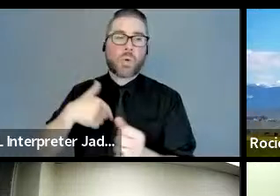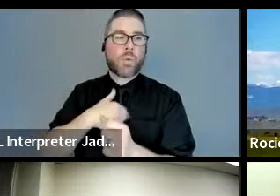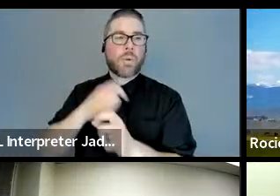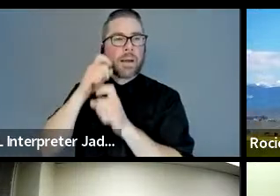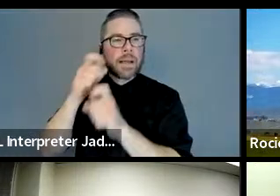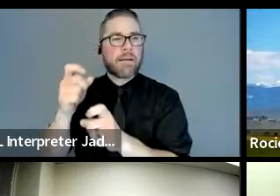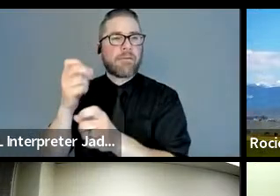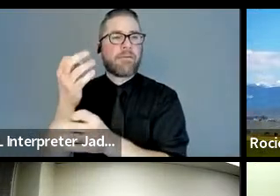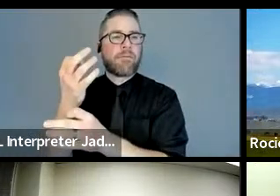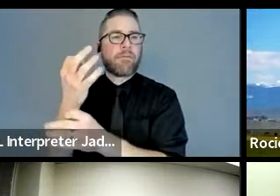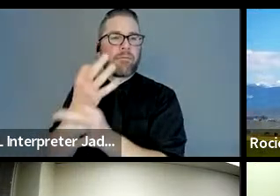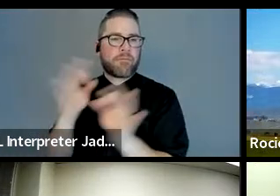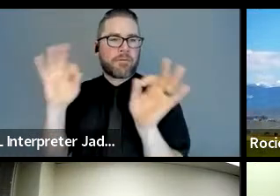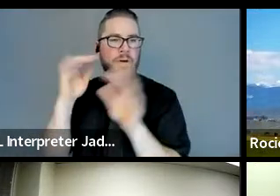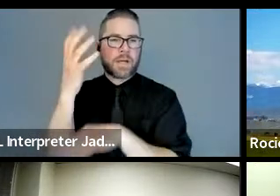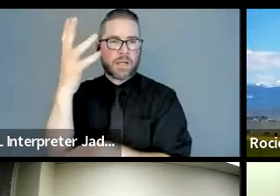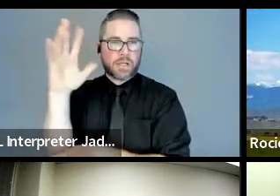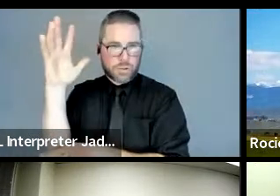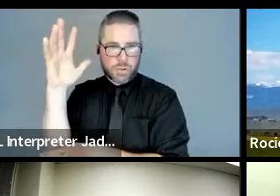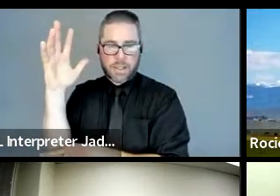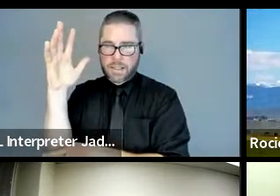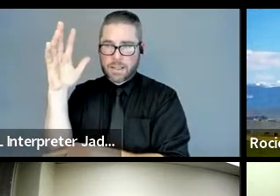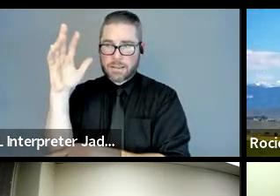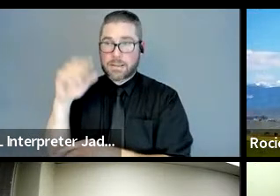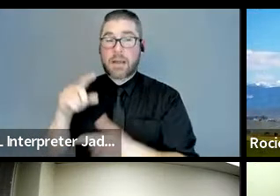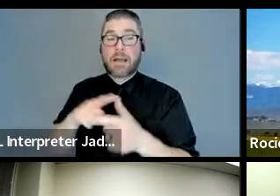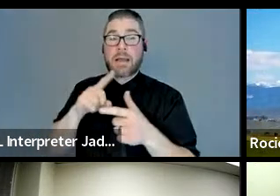greening grant, and then the vegetative buffer project is the